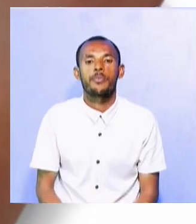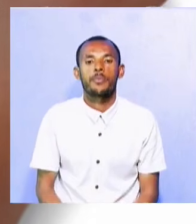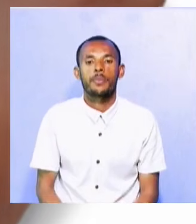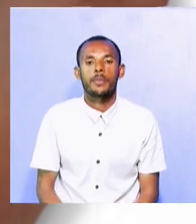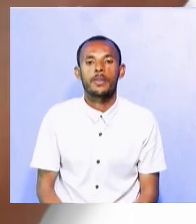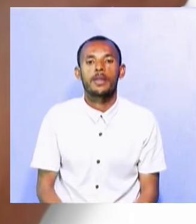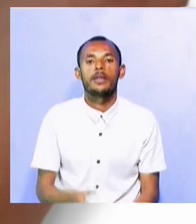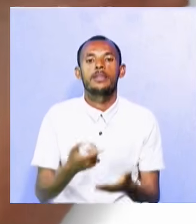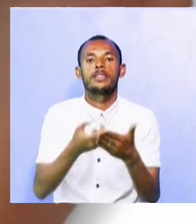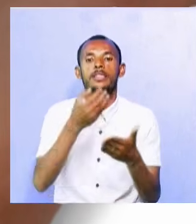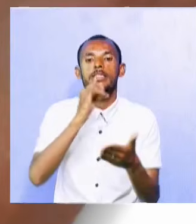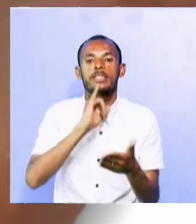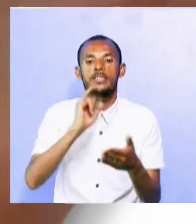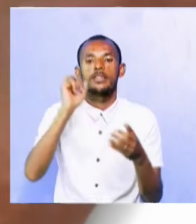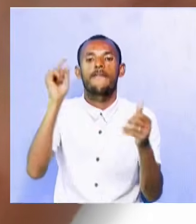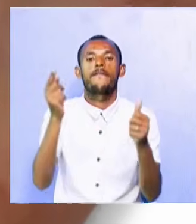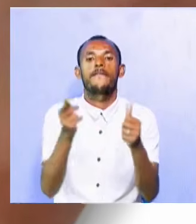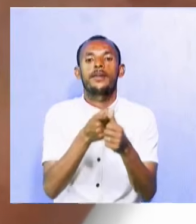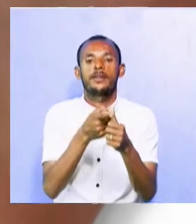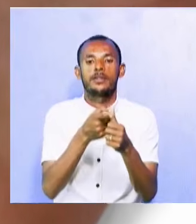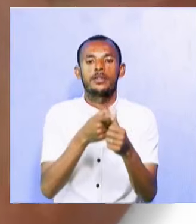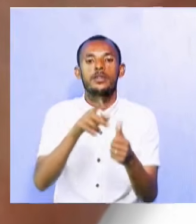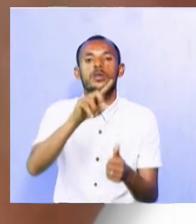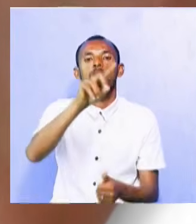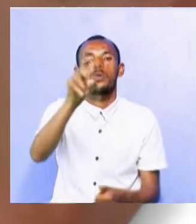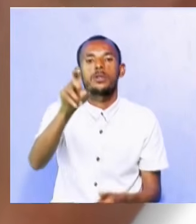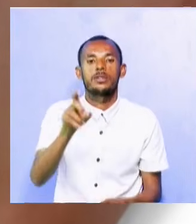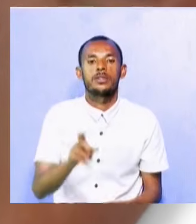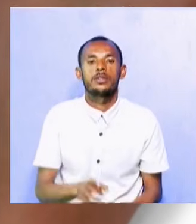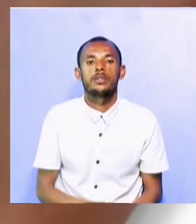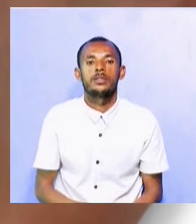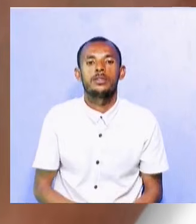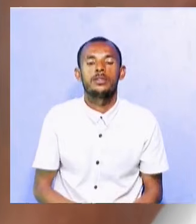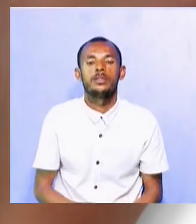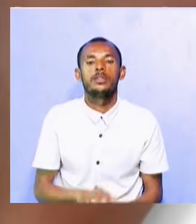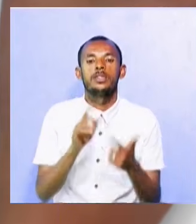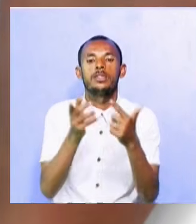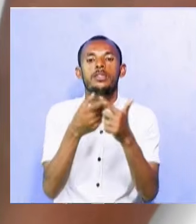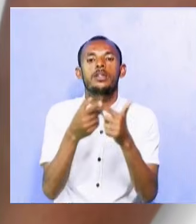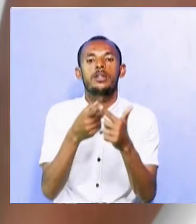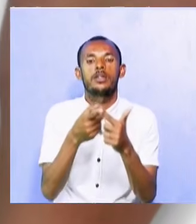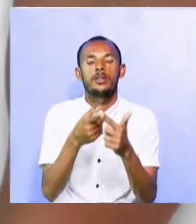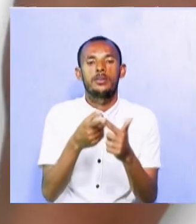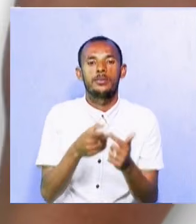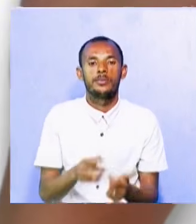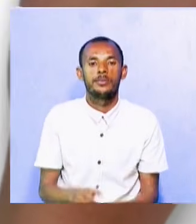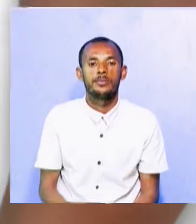So this is the first question. The second one is